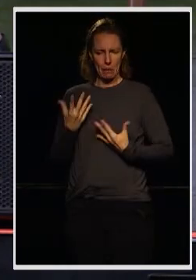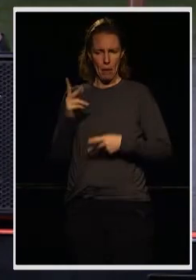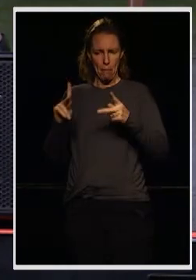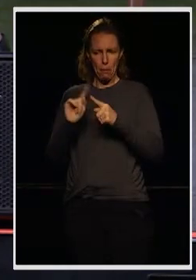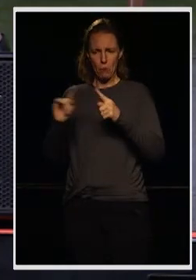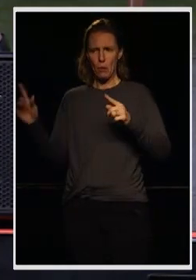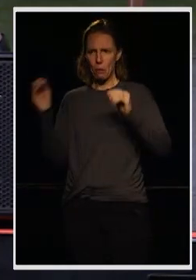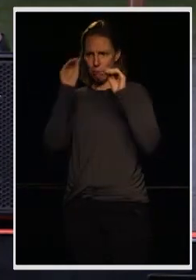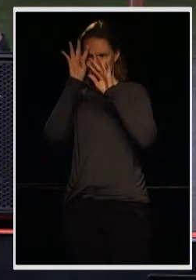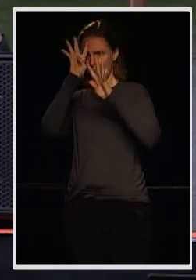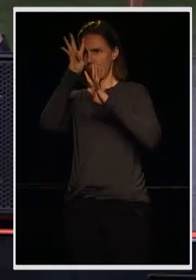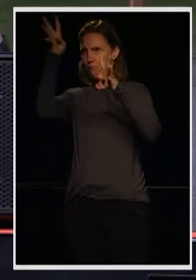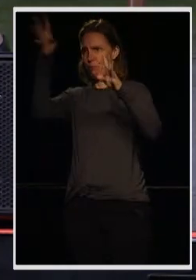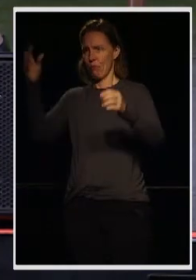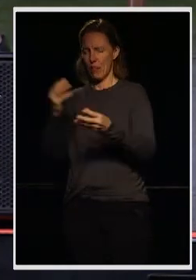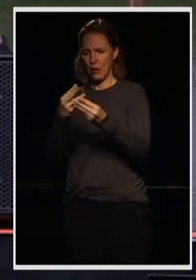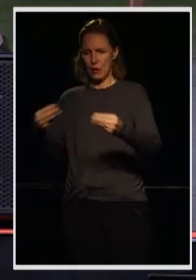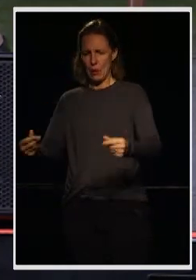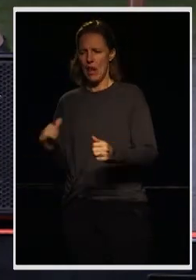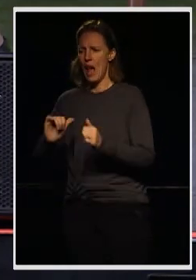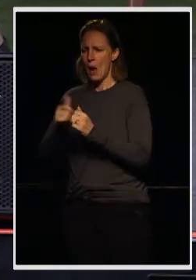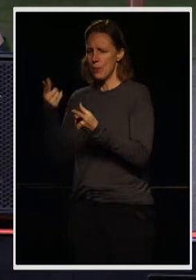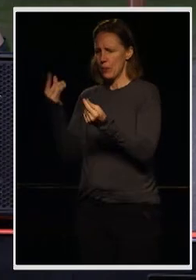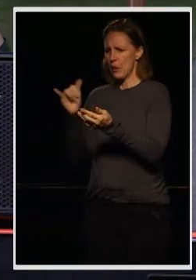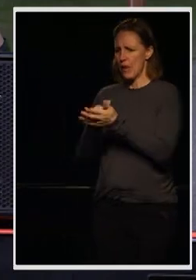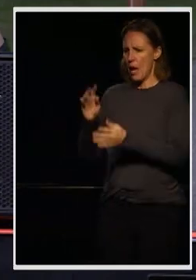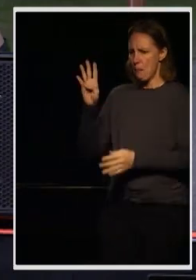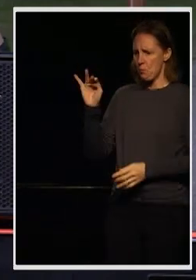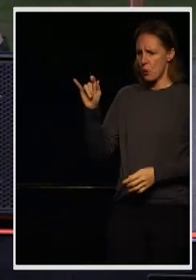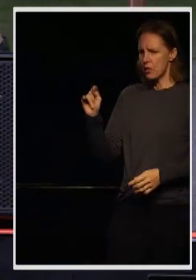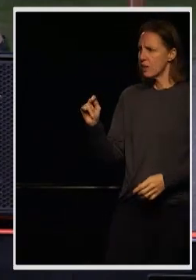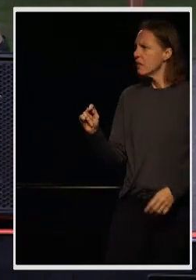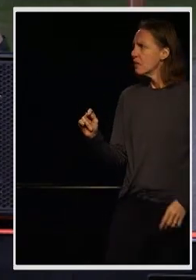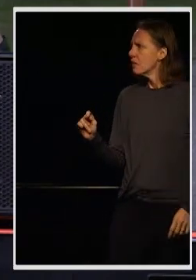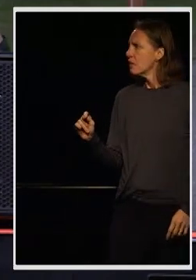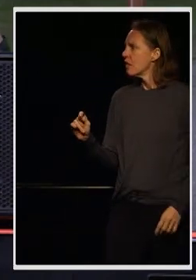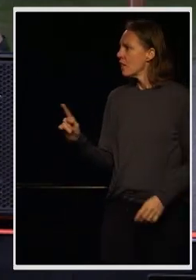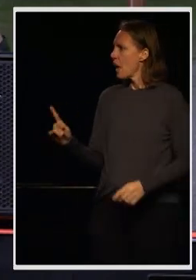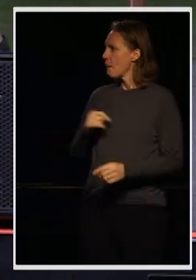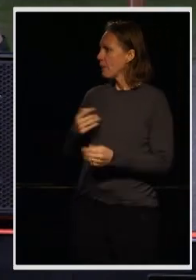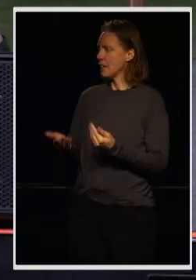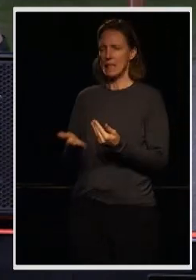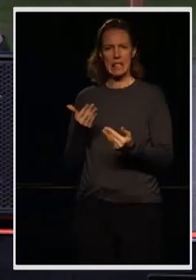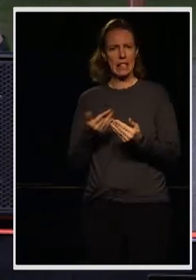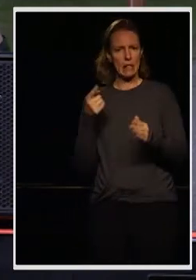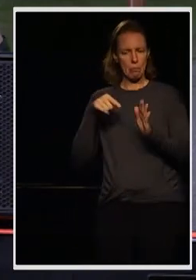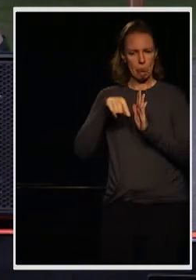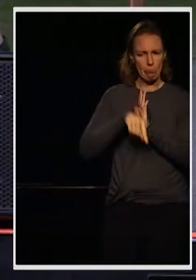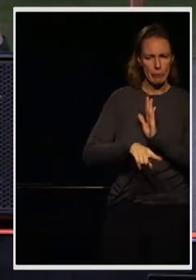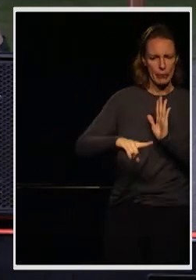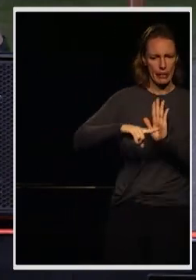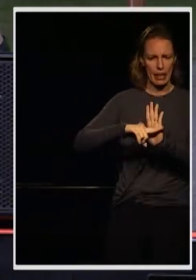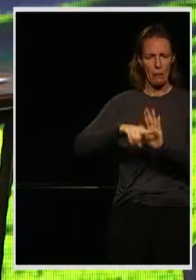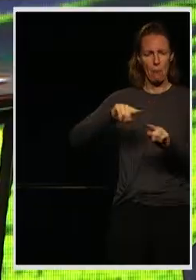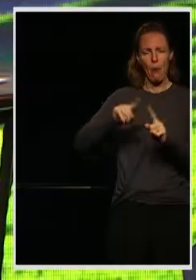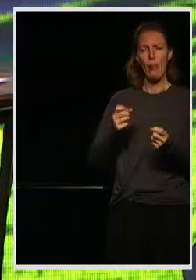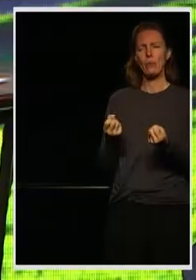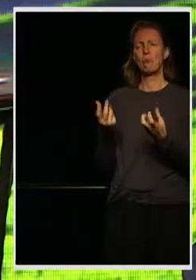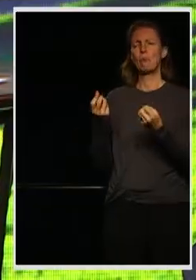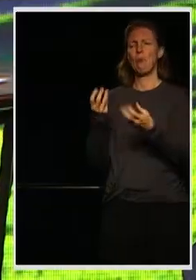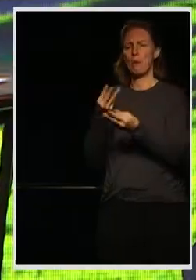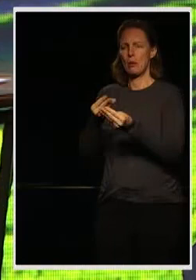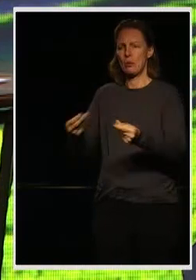come up with solutions? How would you do that, Britt? Well, I think, I mean, it's easy to go into the gloom and doom, but there are so many solutions